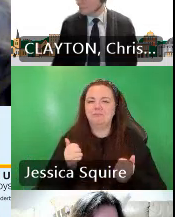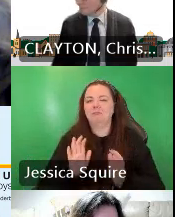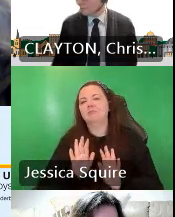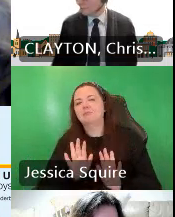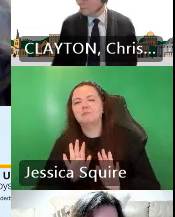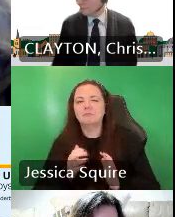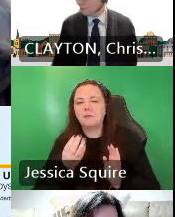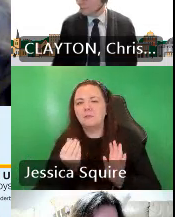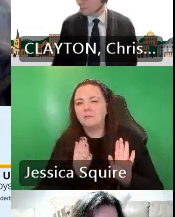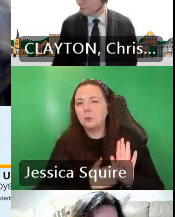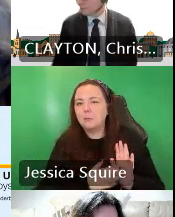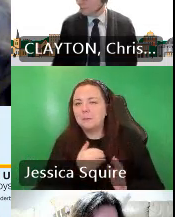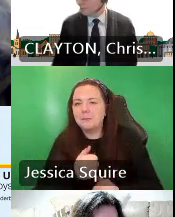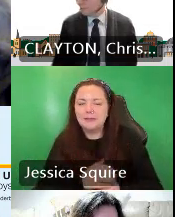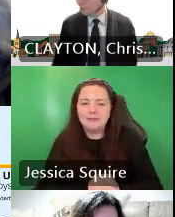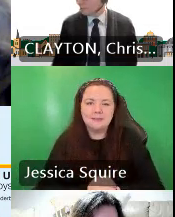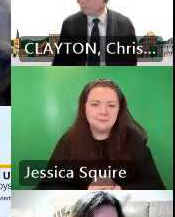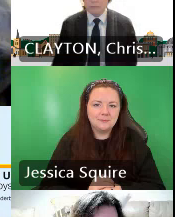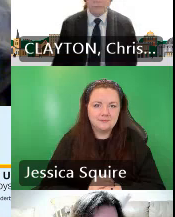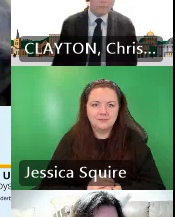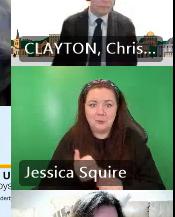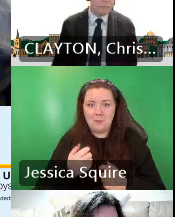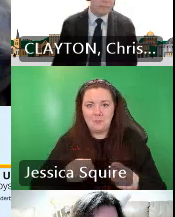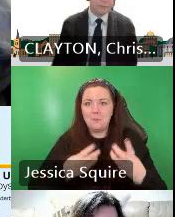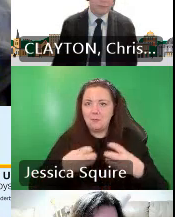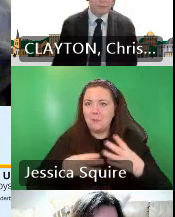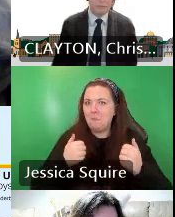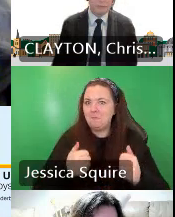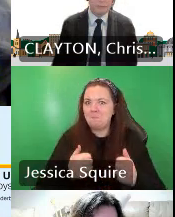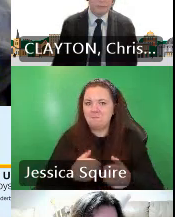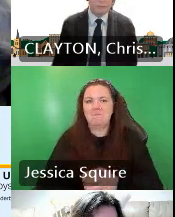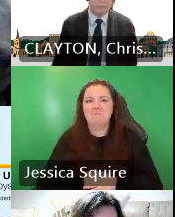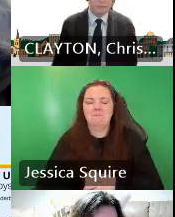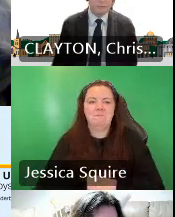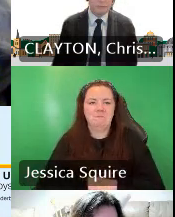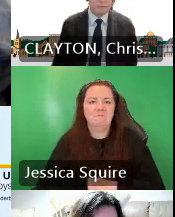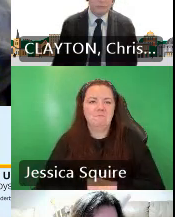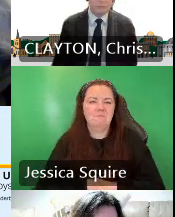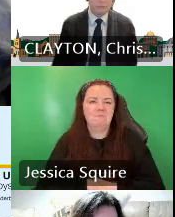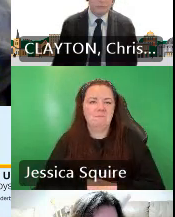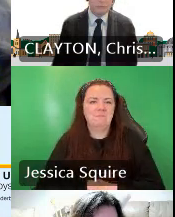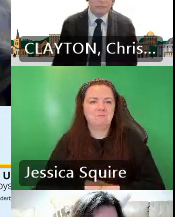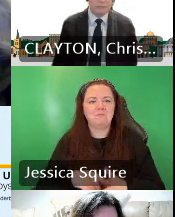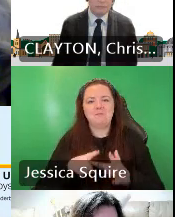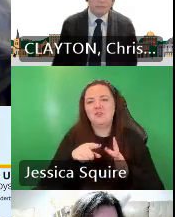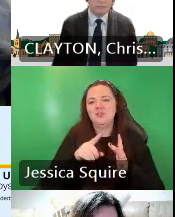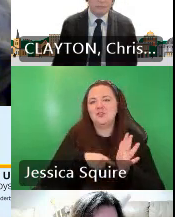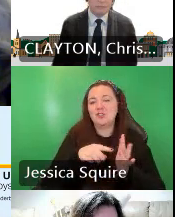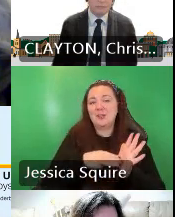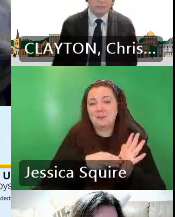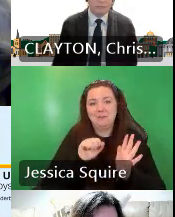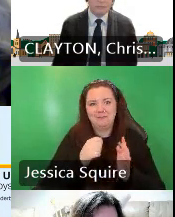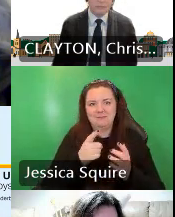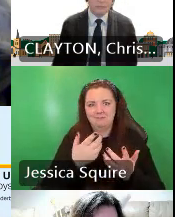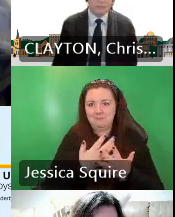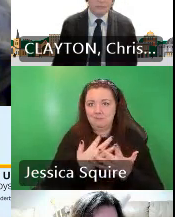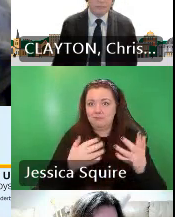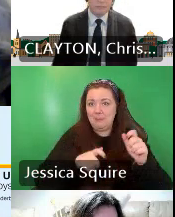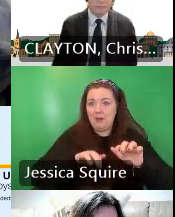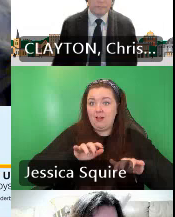more minutes. We've still got quite a lot of energy I see on this one, so I'll just leave everybody to it for a minute. I can see lots of people typing, Beth. And what's interesting for